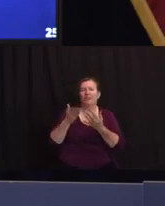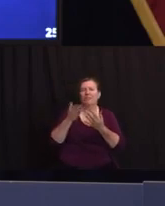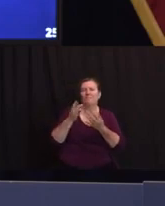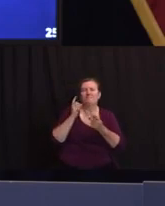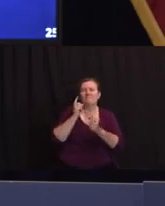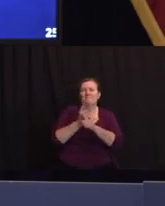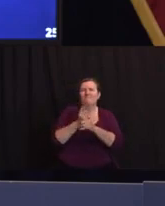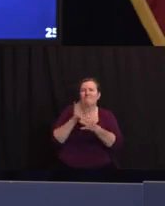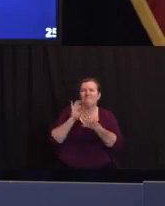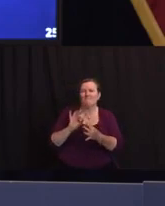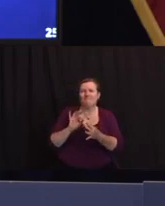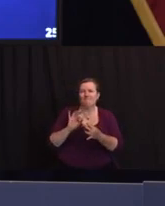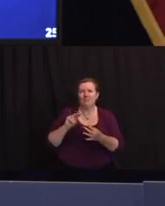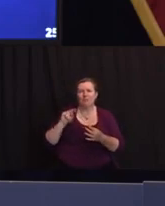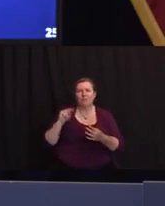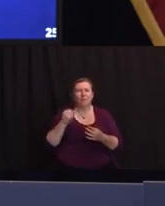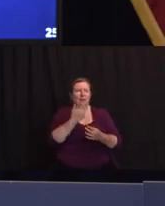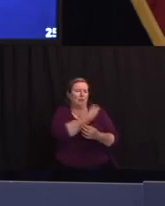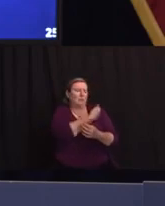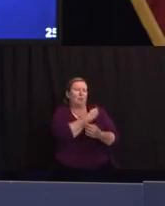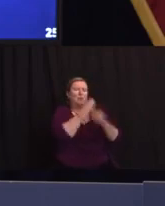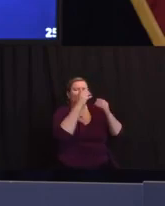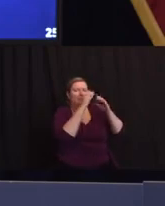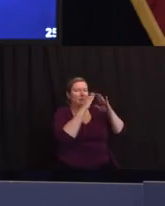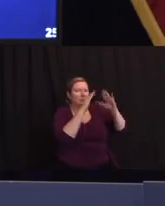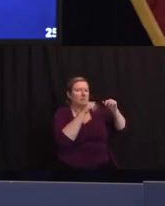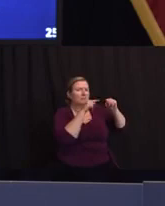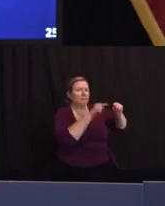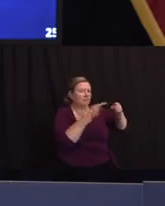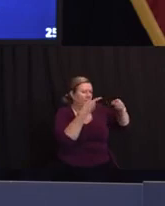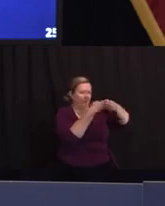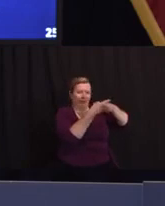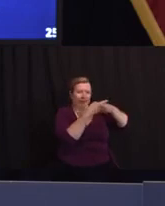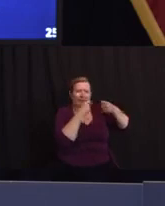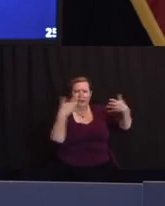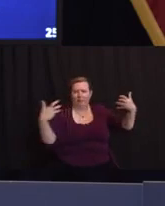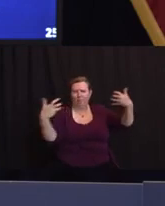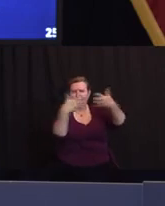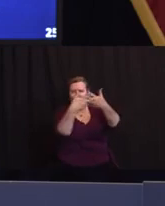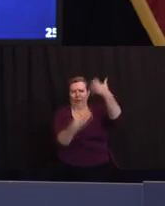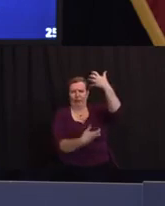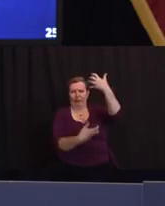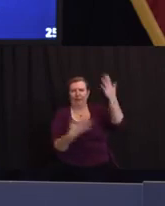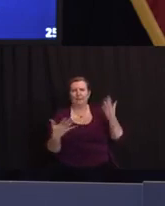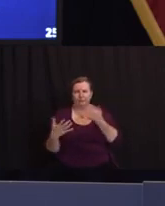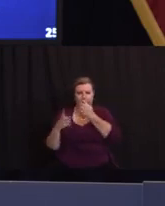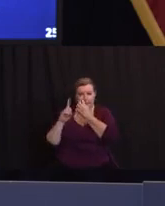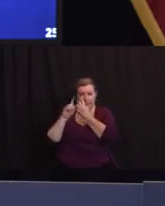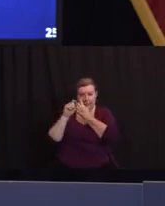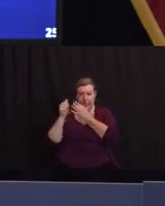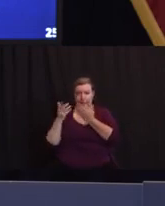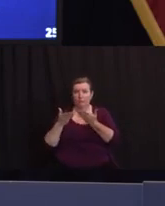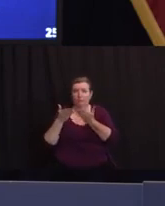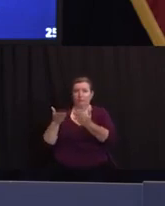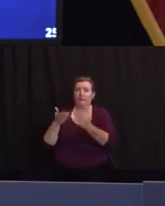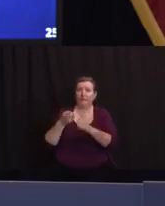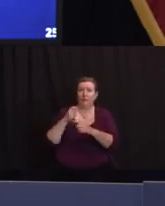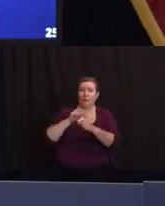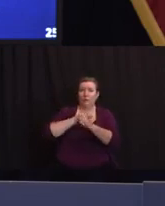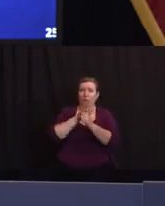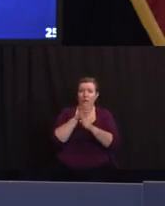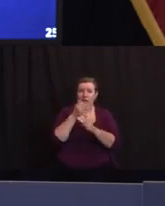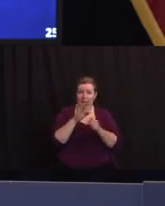Immunization Information System. It is also possible that data submitted to NJIIS by the COVID-19 vaccination